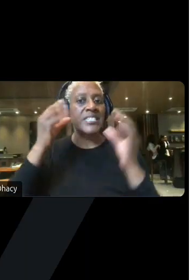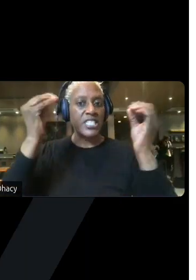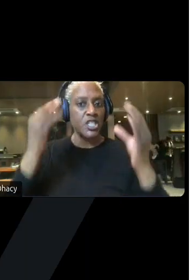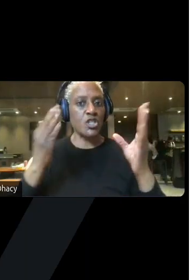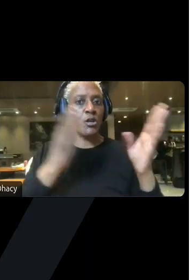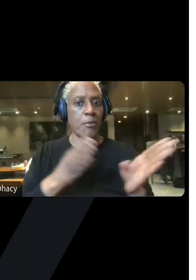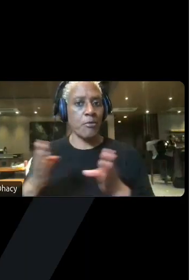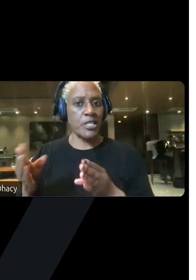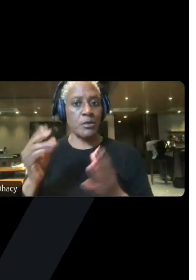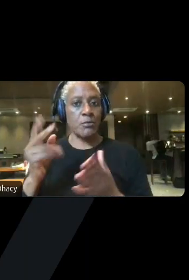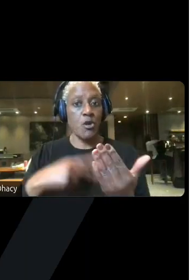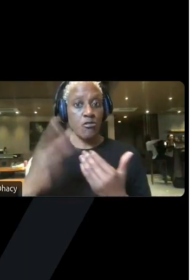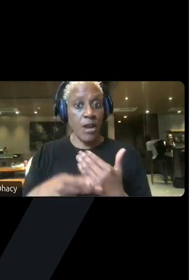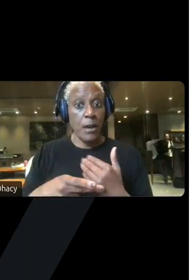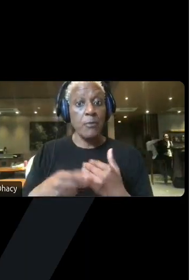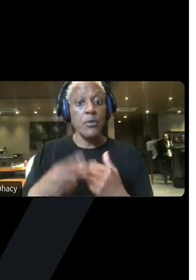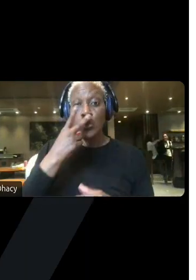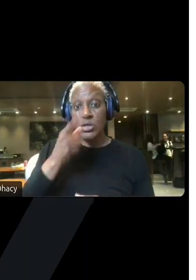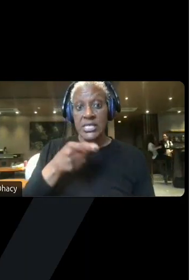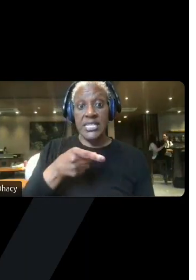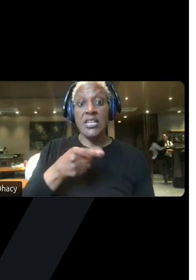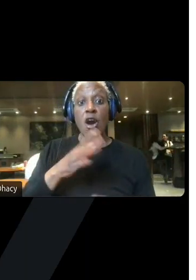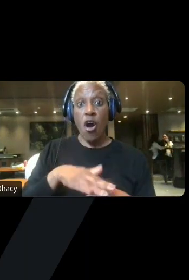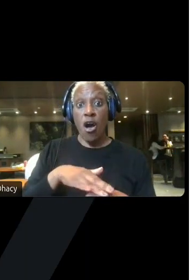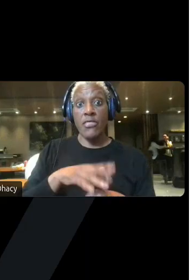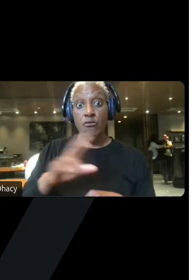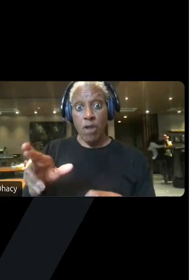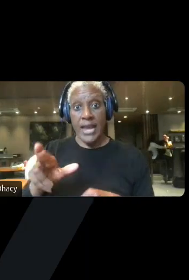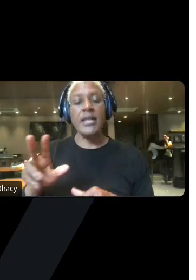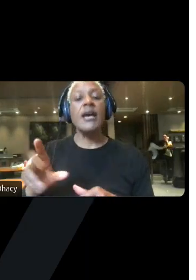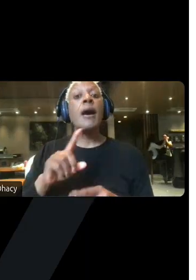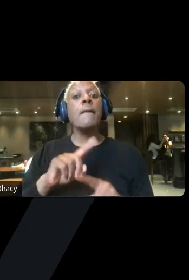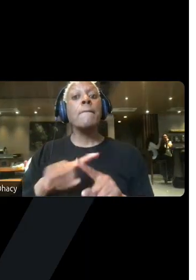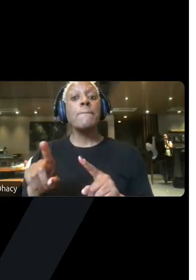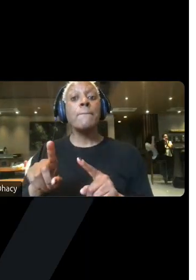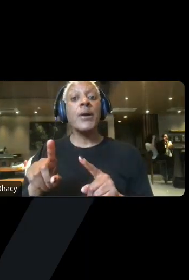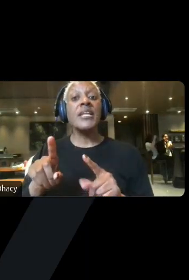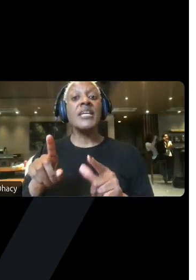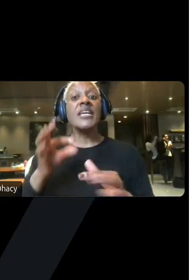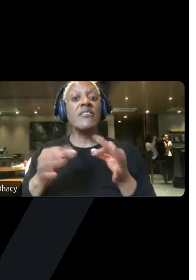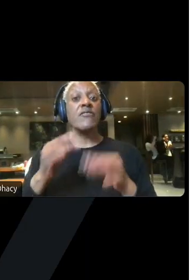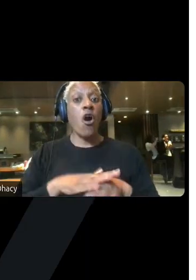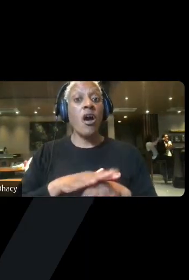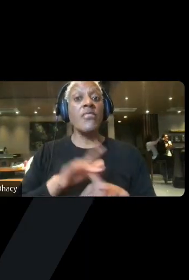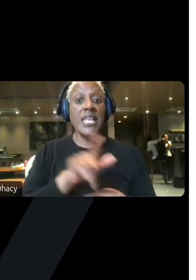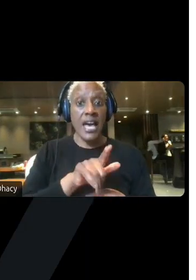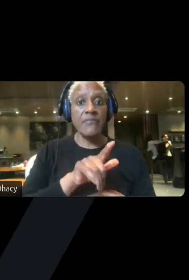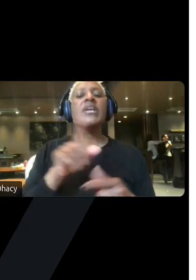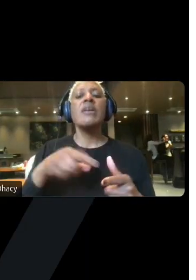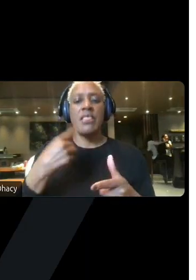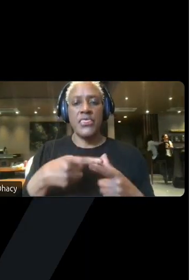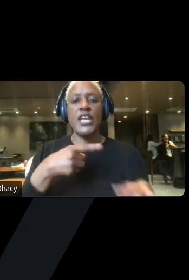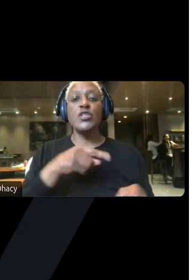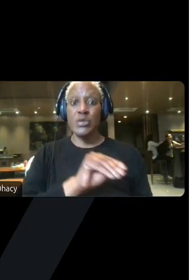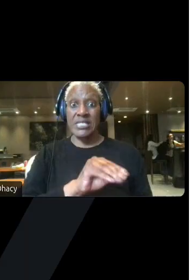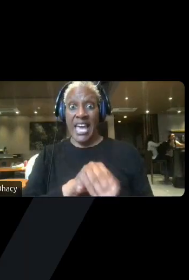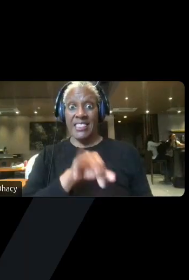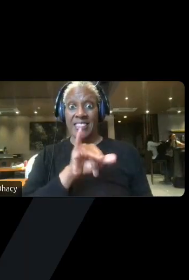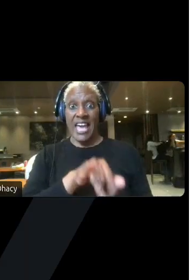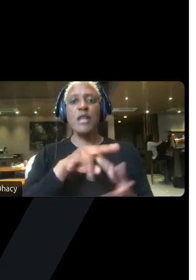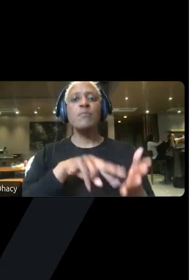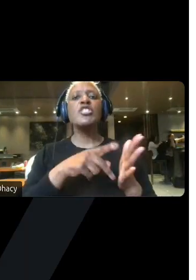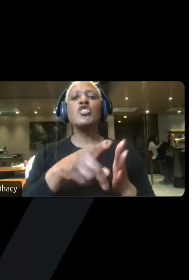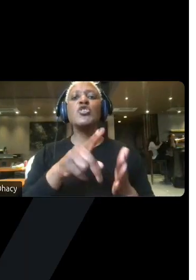QR code to the left, you are completing an approved teacher preparation program in another U.S. state